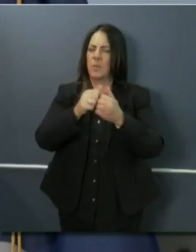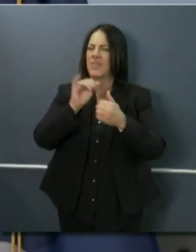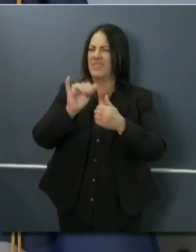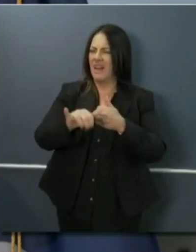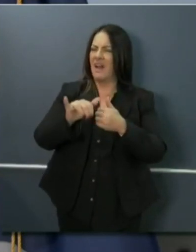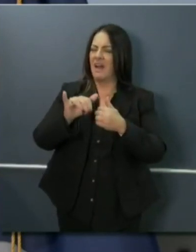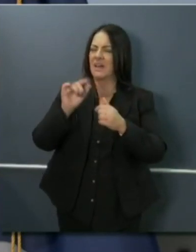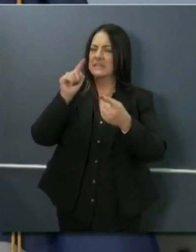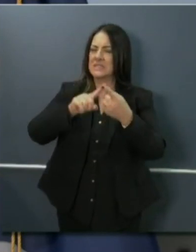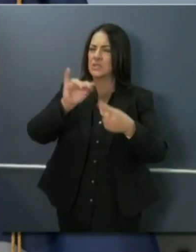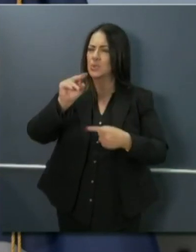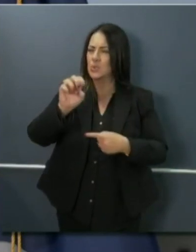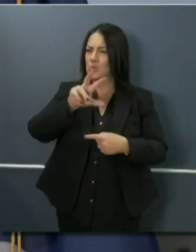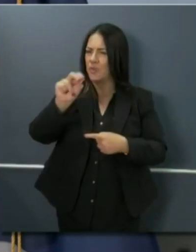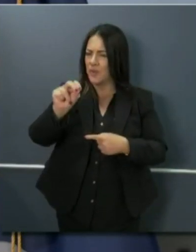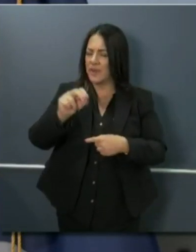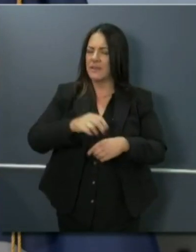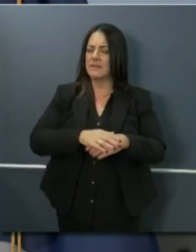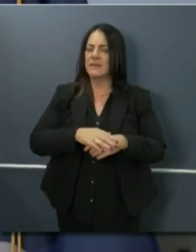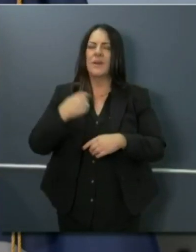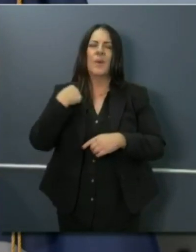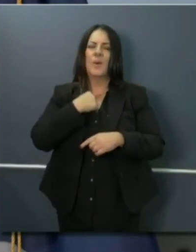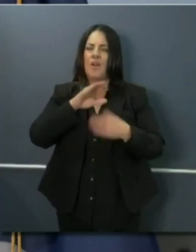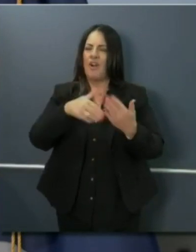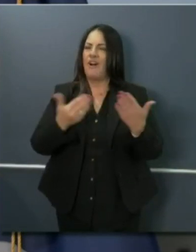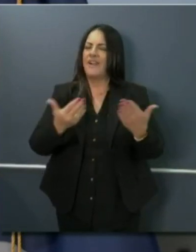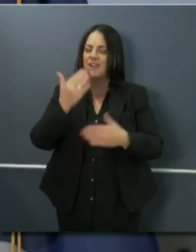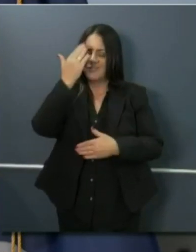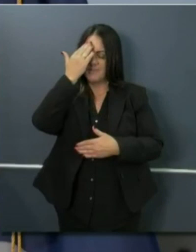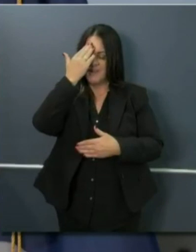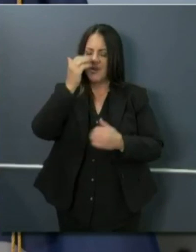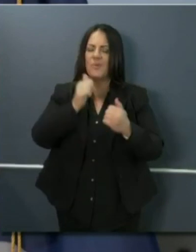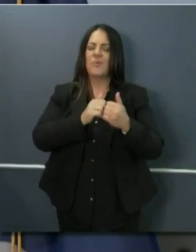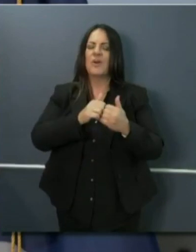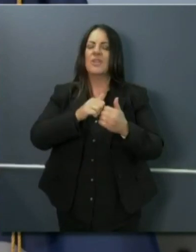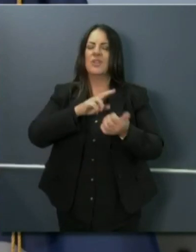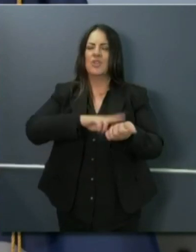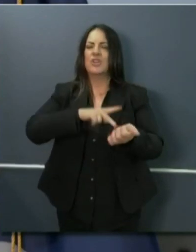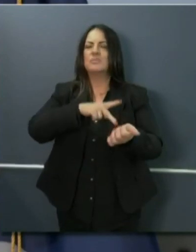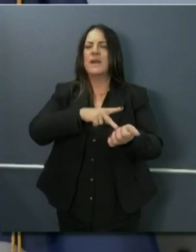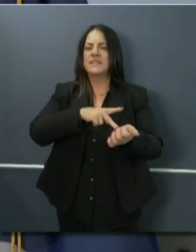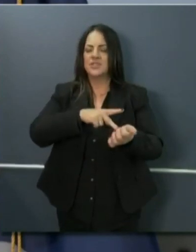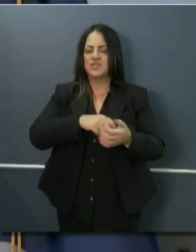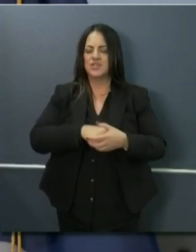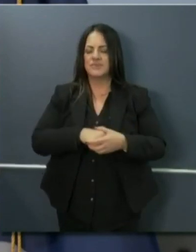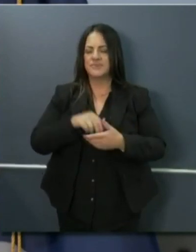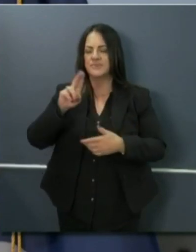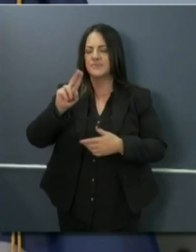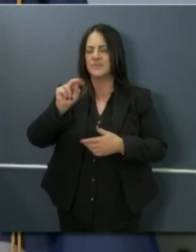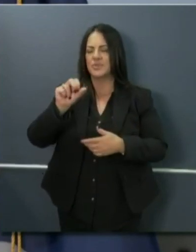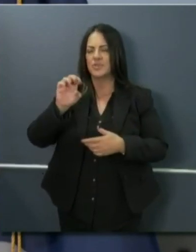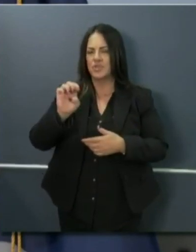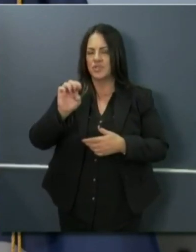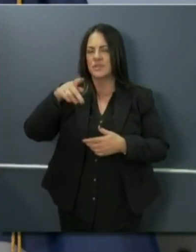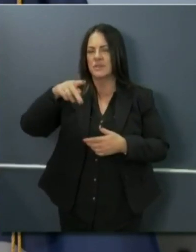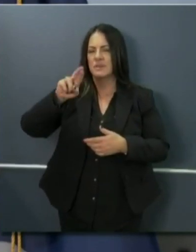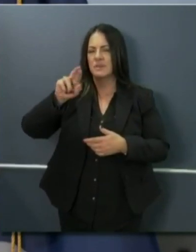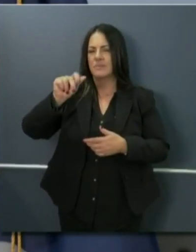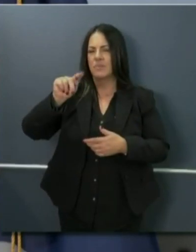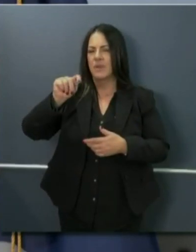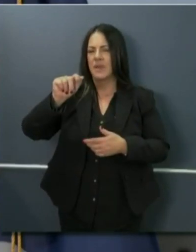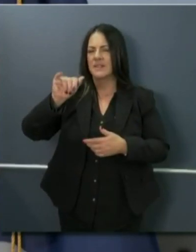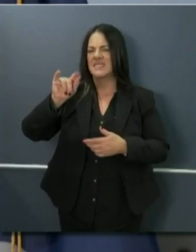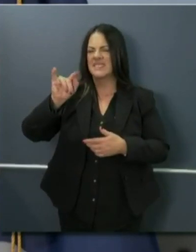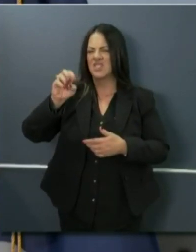conversations we're all intimately familiar with in the state of California, particularly with our nurse practitioners. But this order does provide that flex